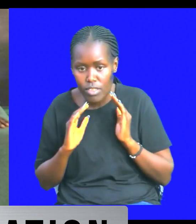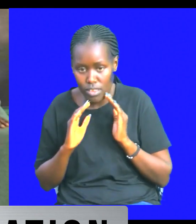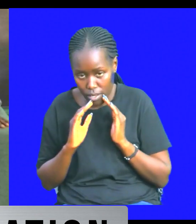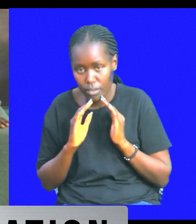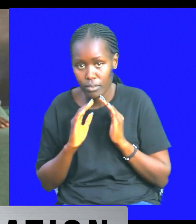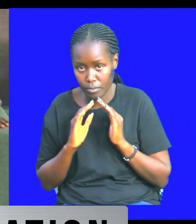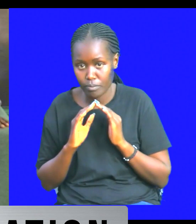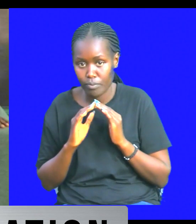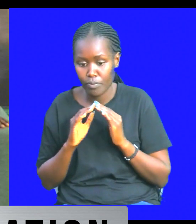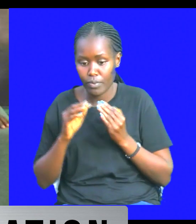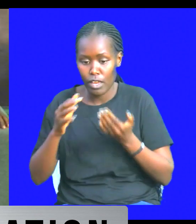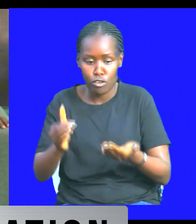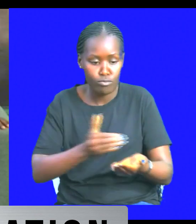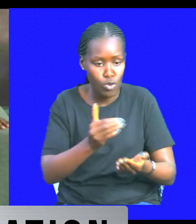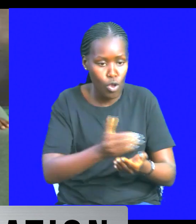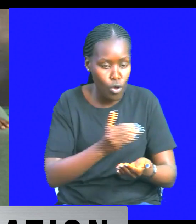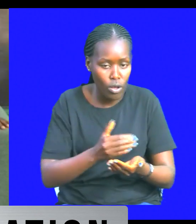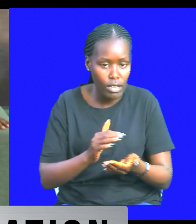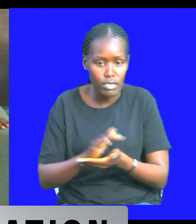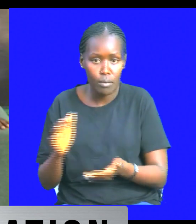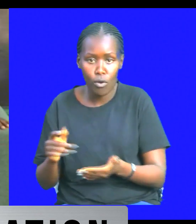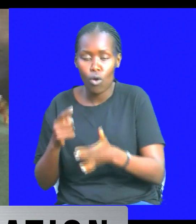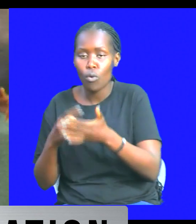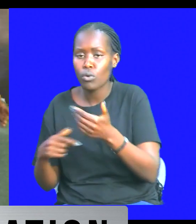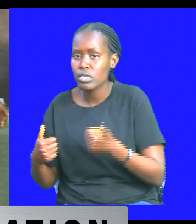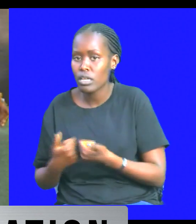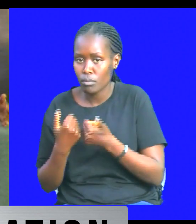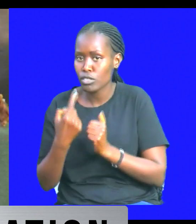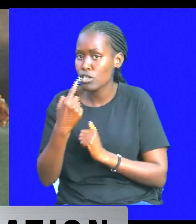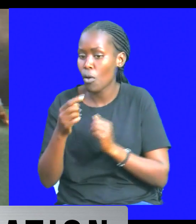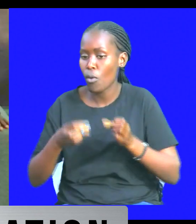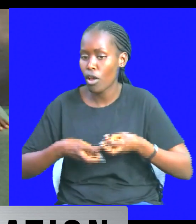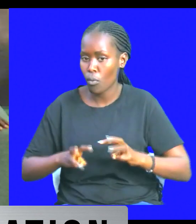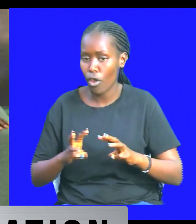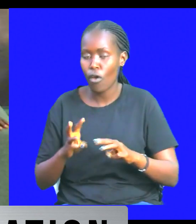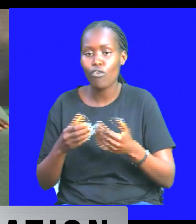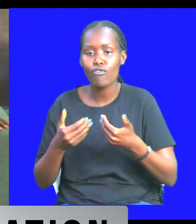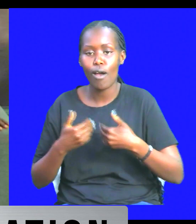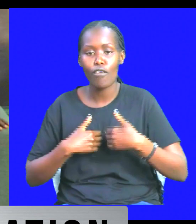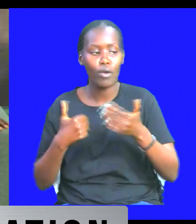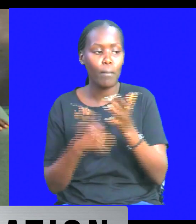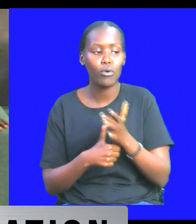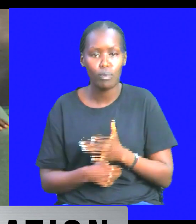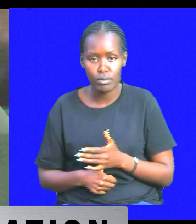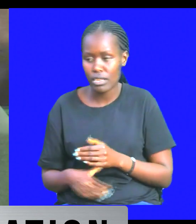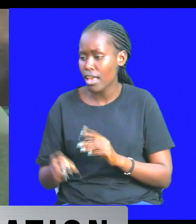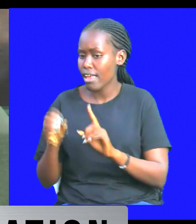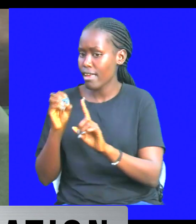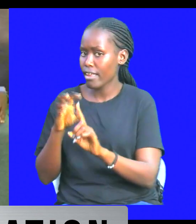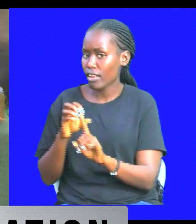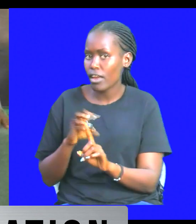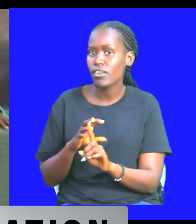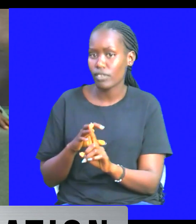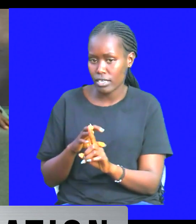even collect more further. So what happens is that that's one way of getting into problems. And I would advise, if I'm not